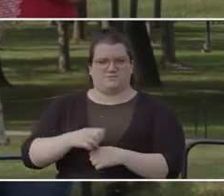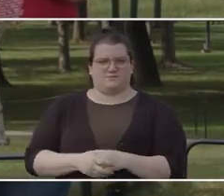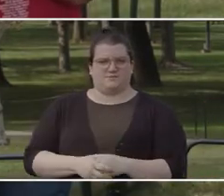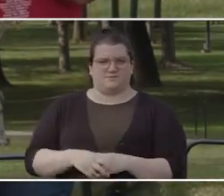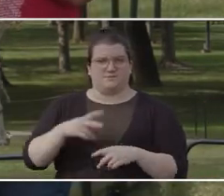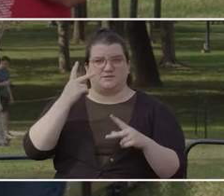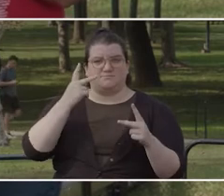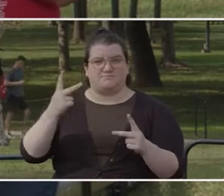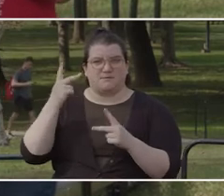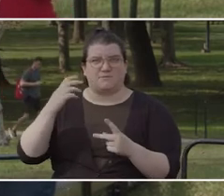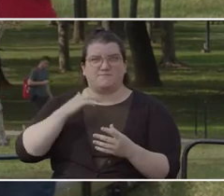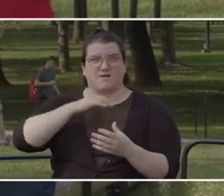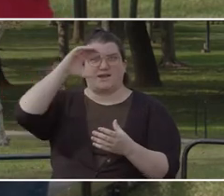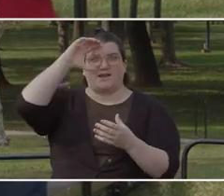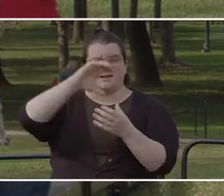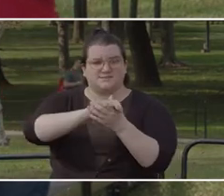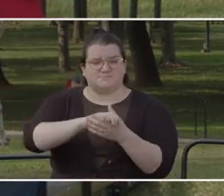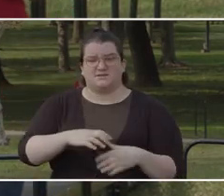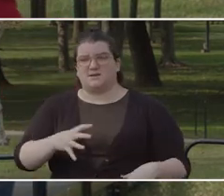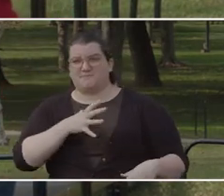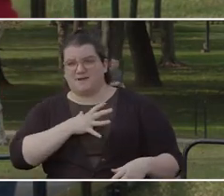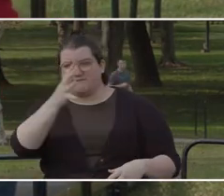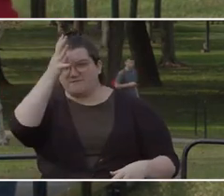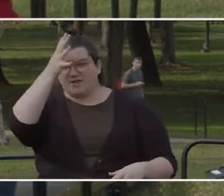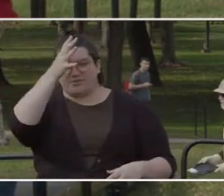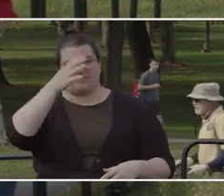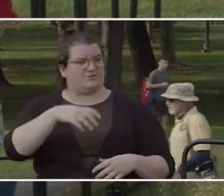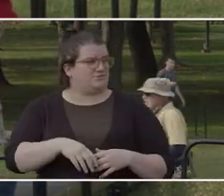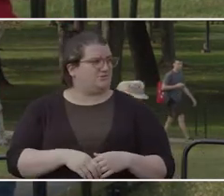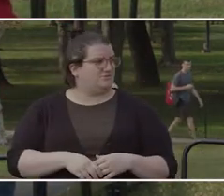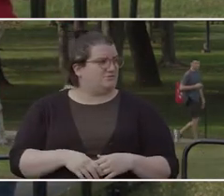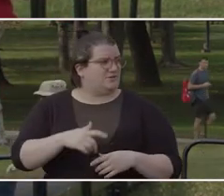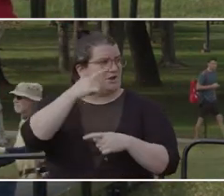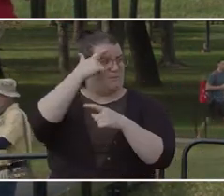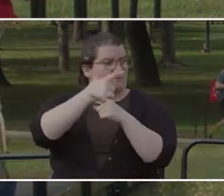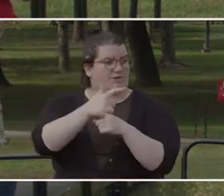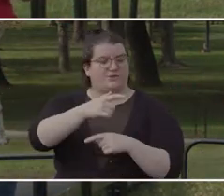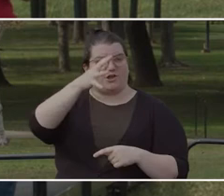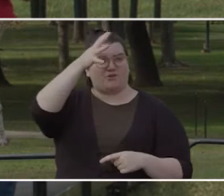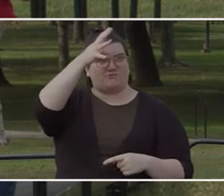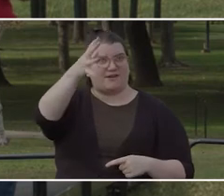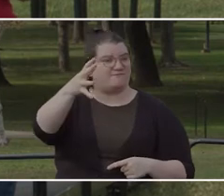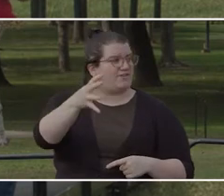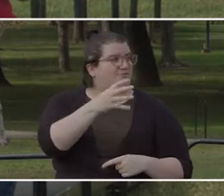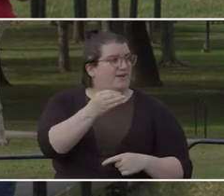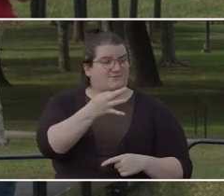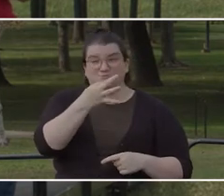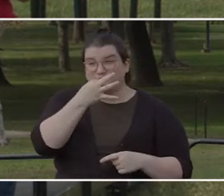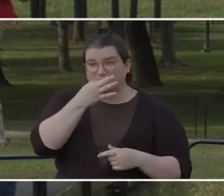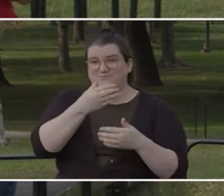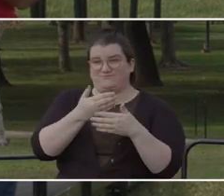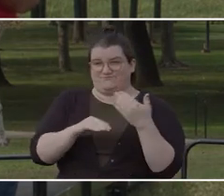In memory of my husband, my father, a brother, a grandfather, and soon to be great